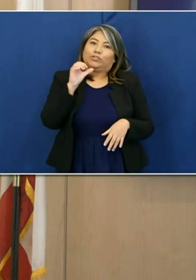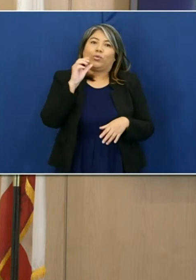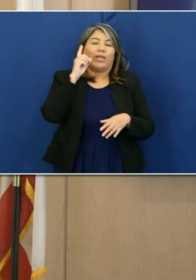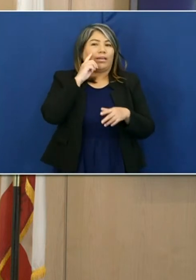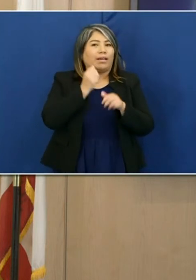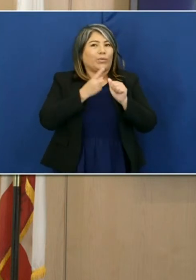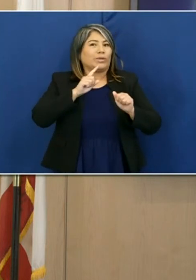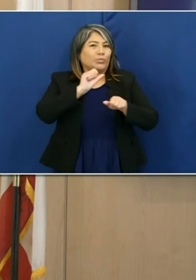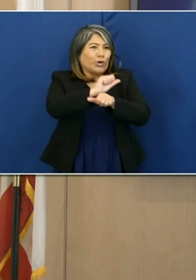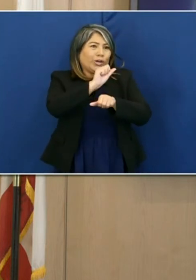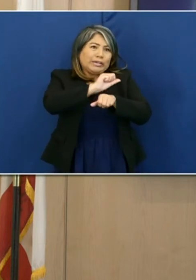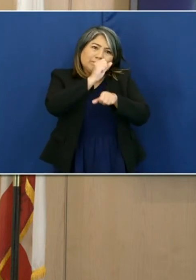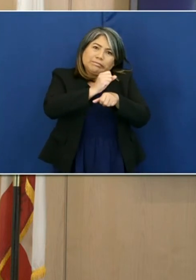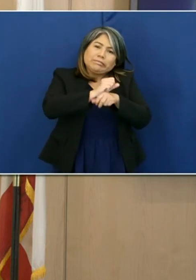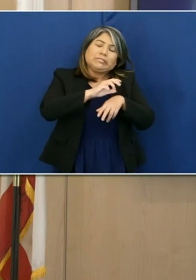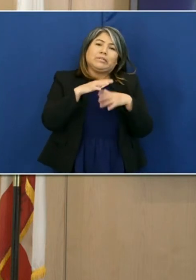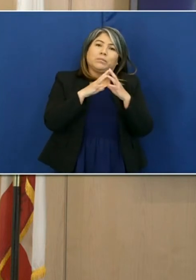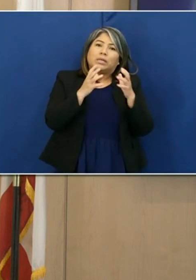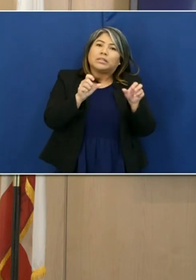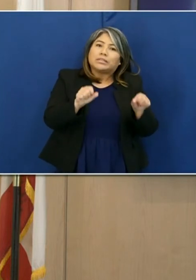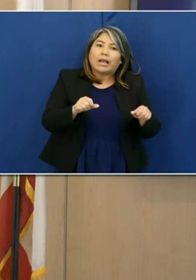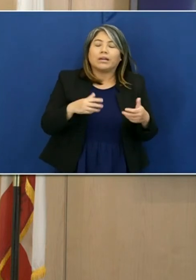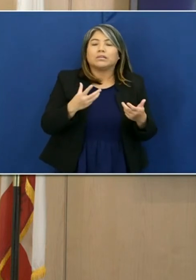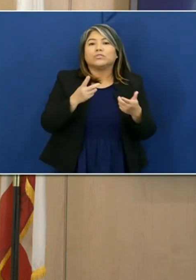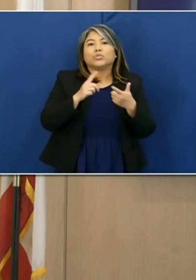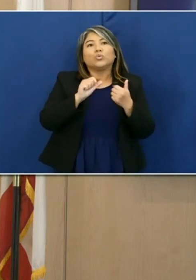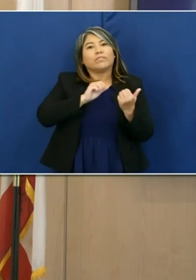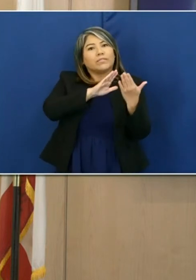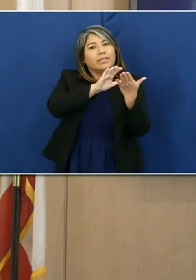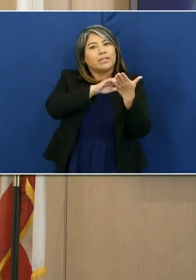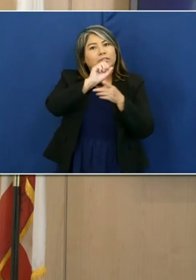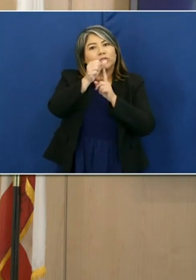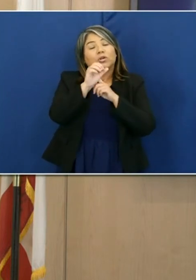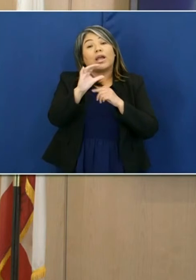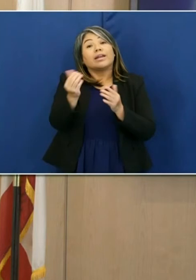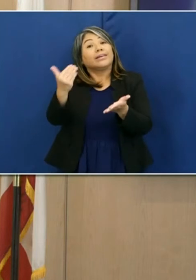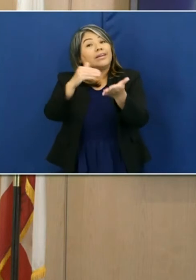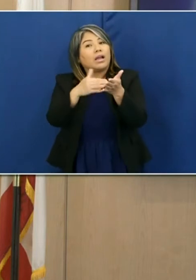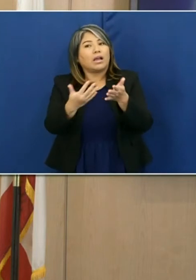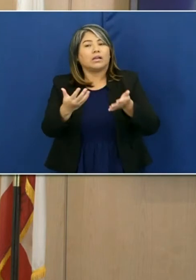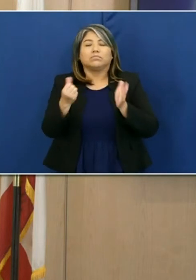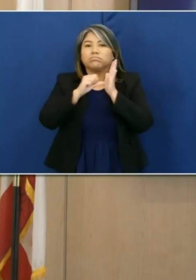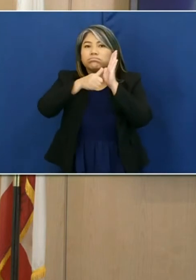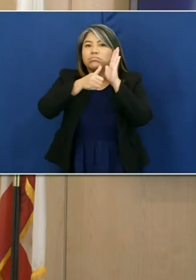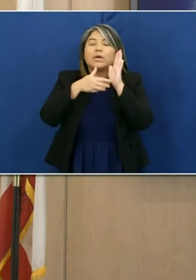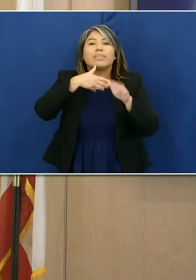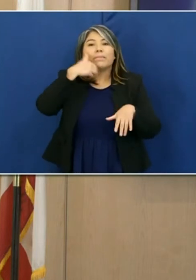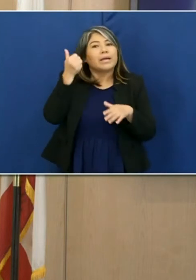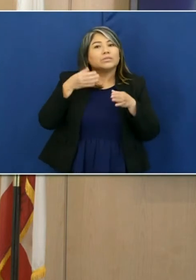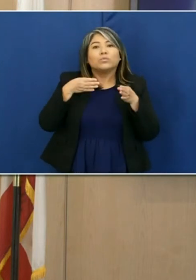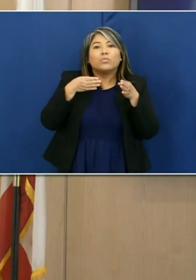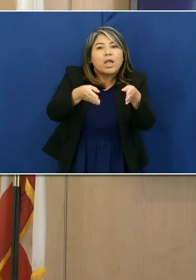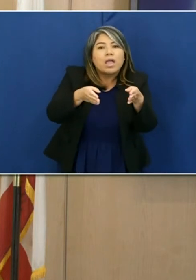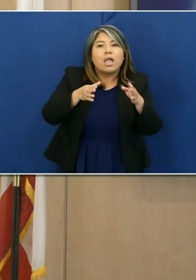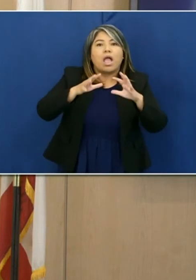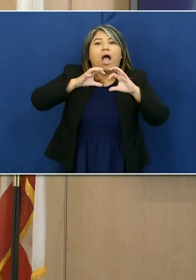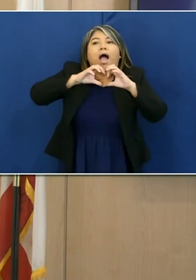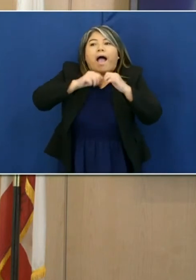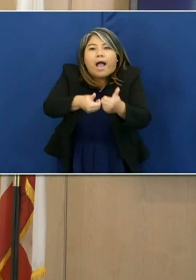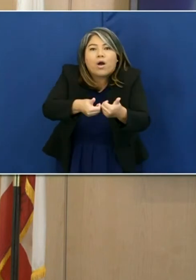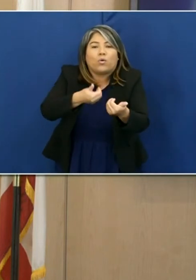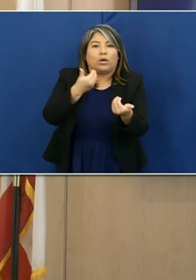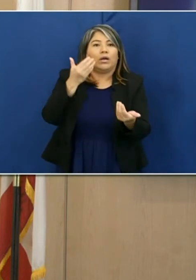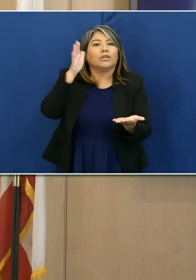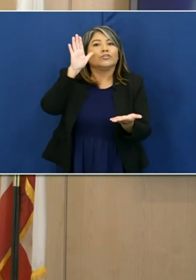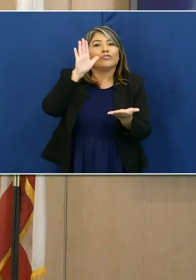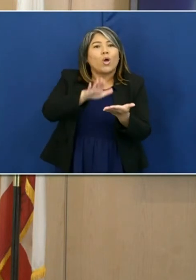possibly can to confront the situation. And again, to reemphasize, the best way to get us out of this is to